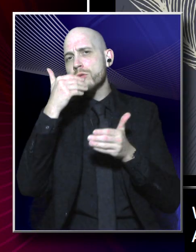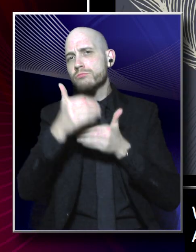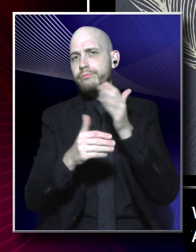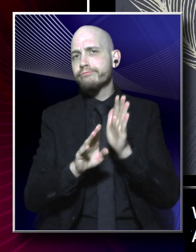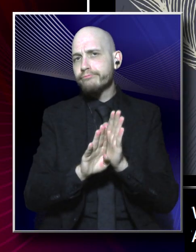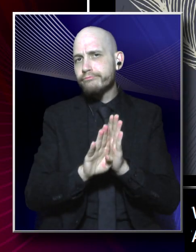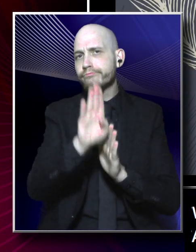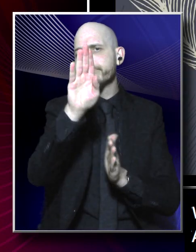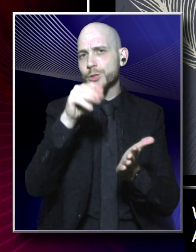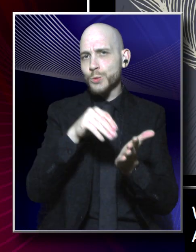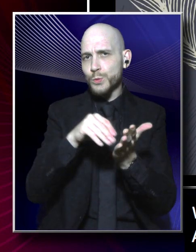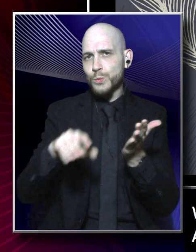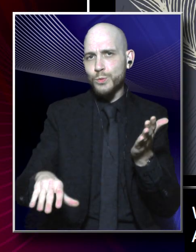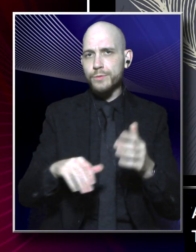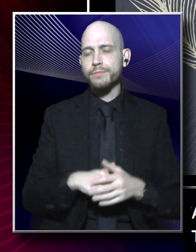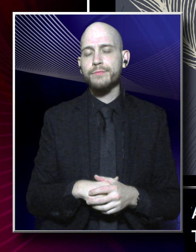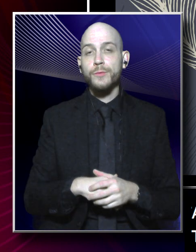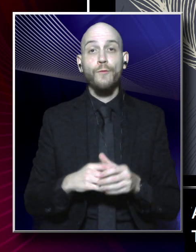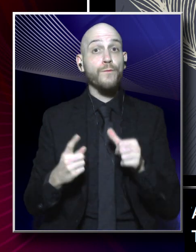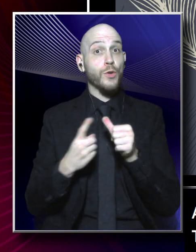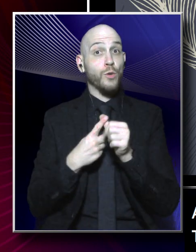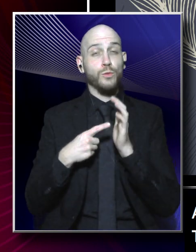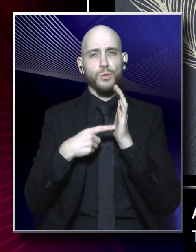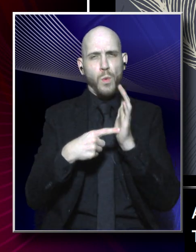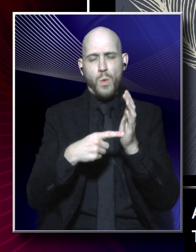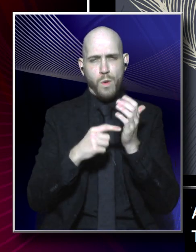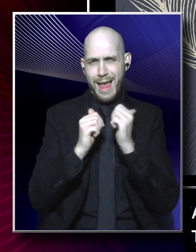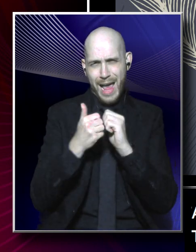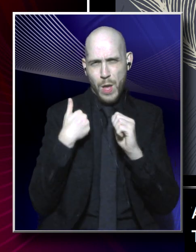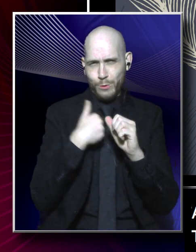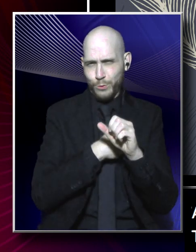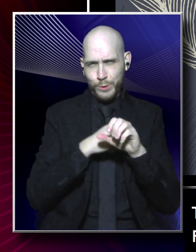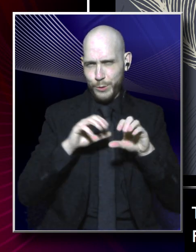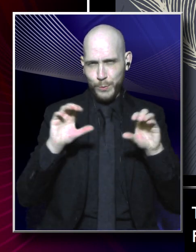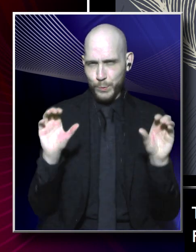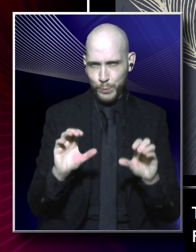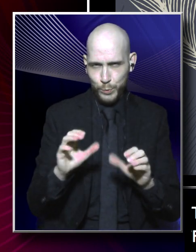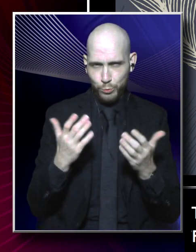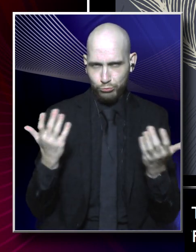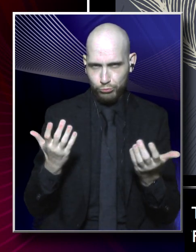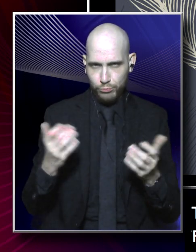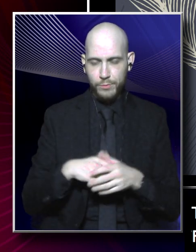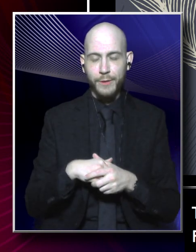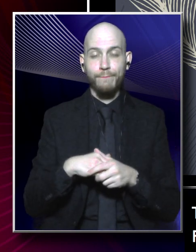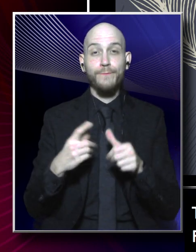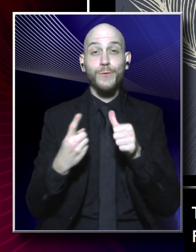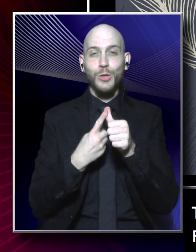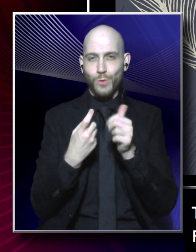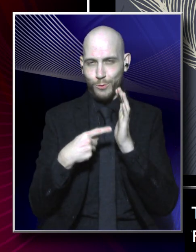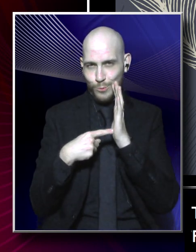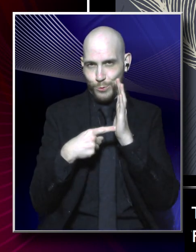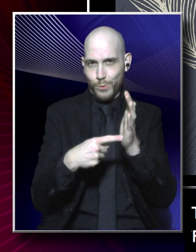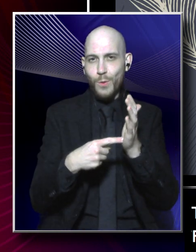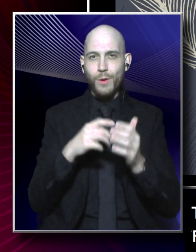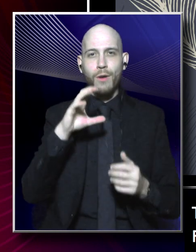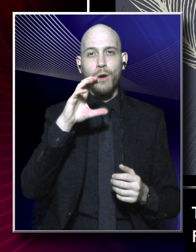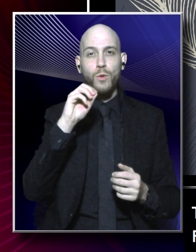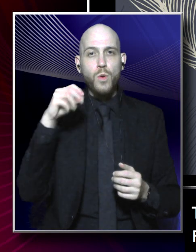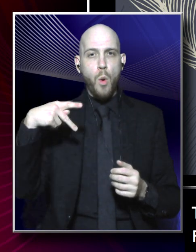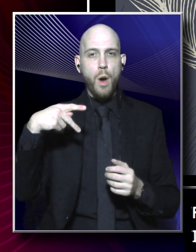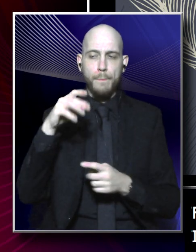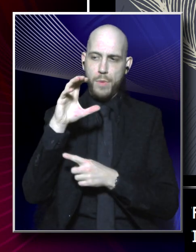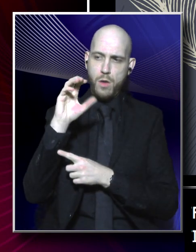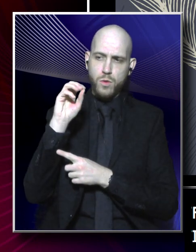next slide. How are we doing? The first thing we wanted to present to you was our co-op information. And we have